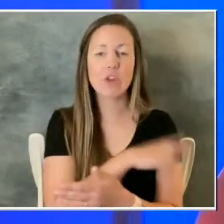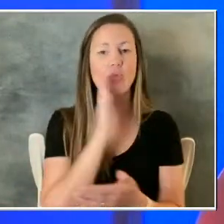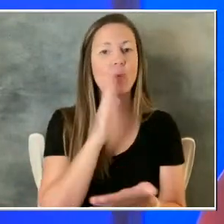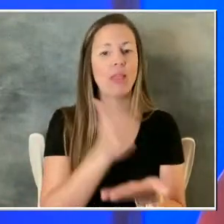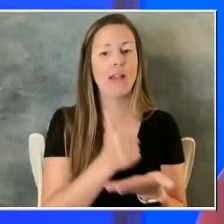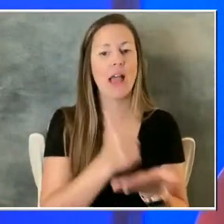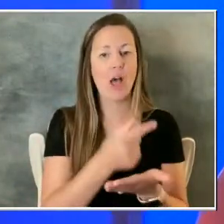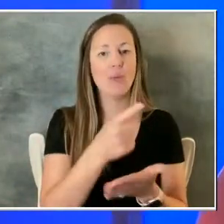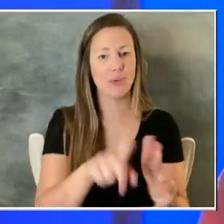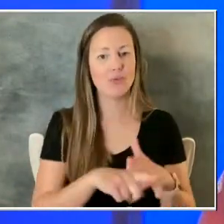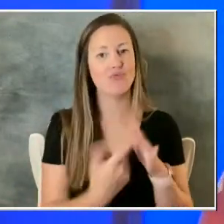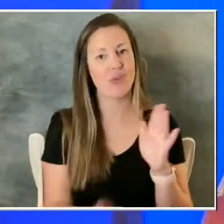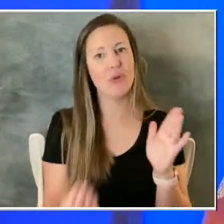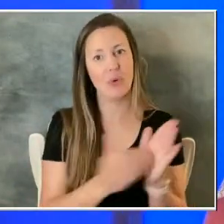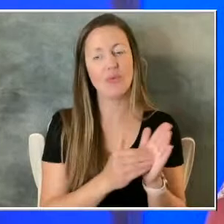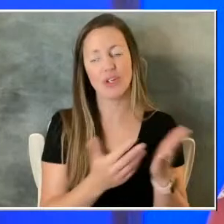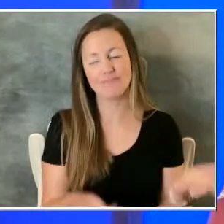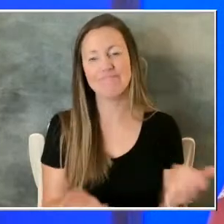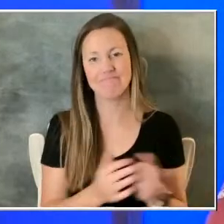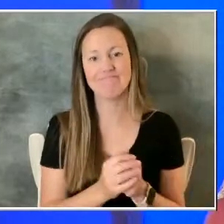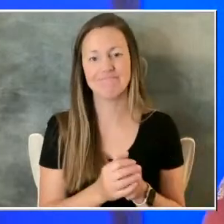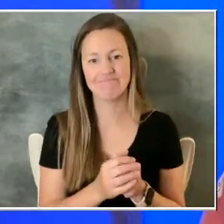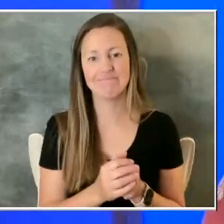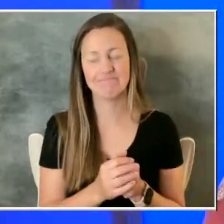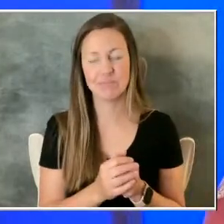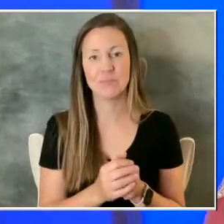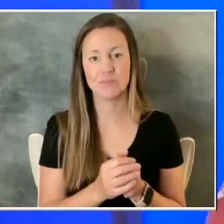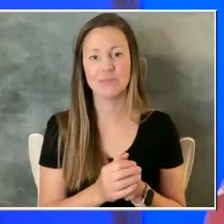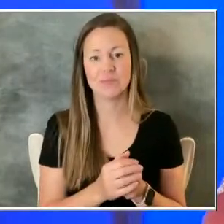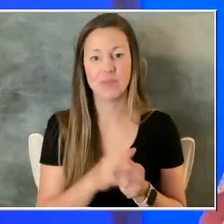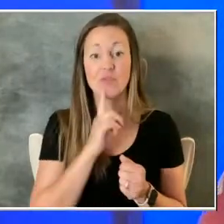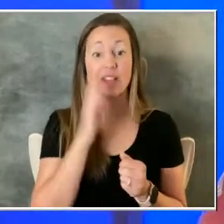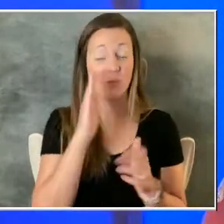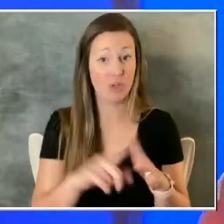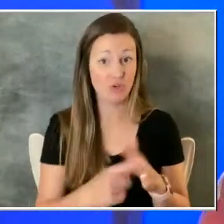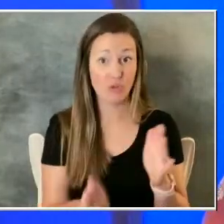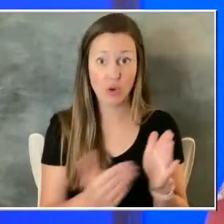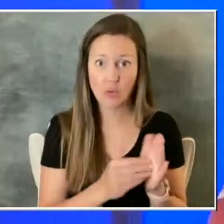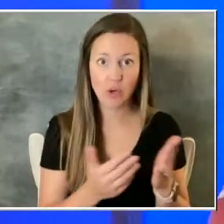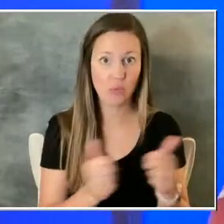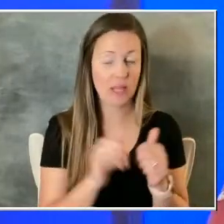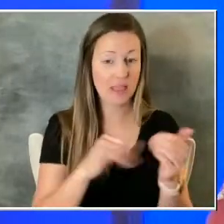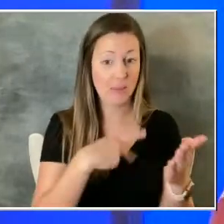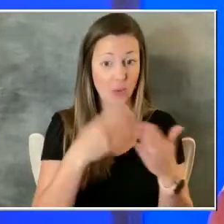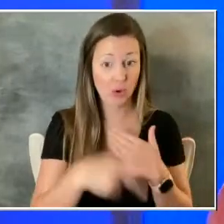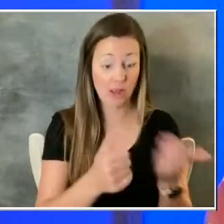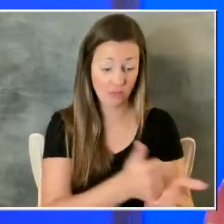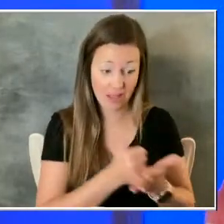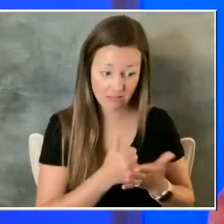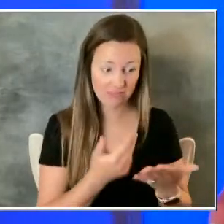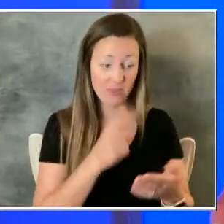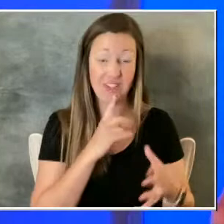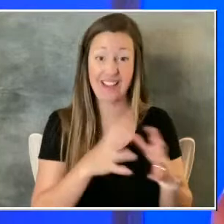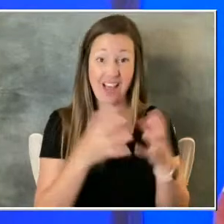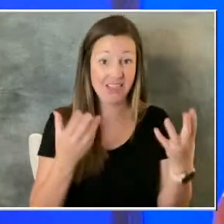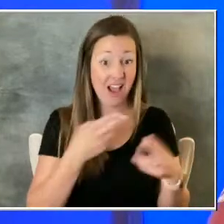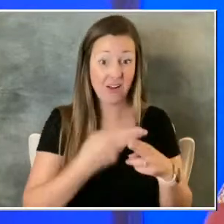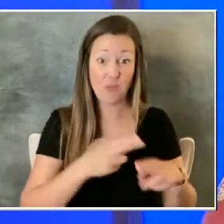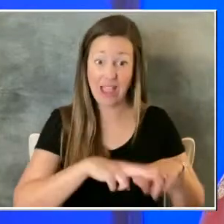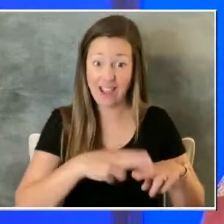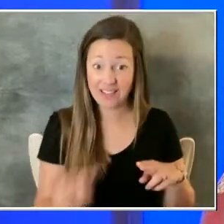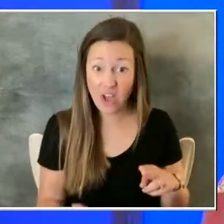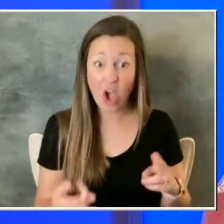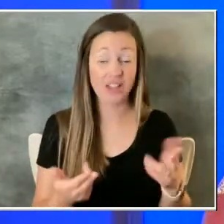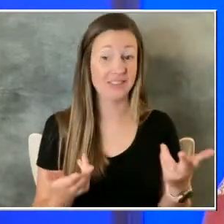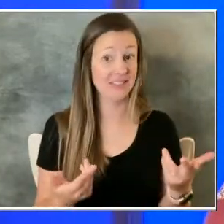Just like she said, it'll restart you, and it has, and I've lost a substantial amount of weight with just this 90-day